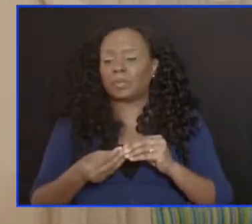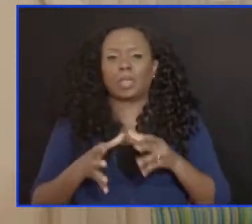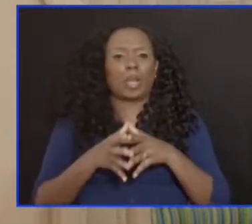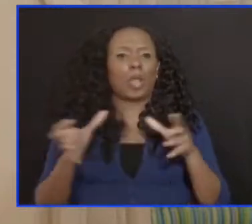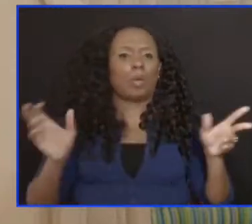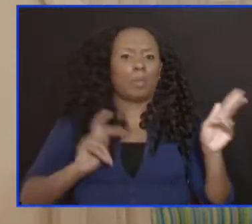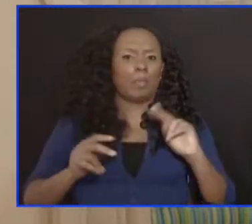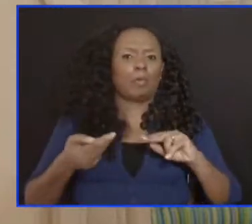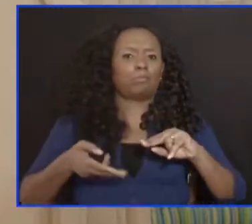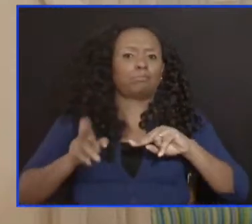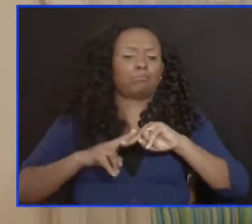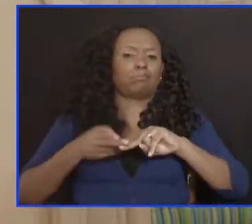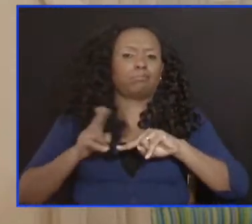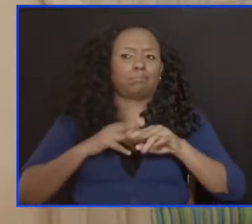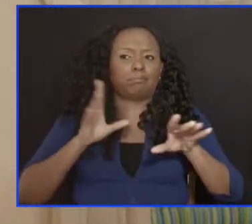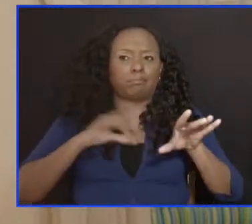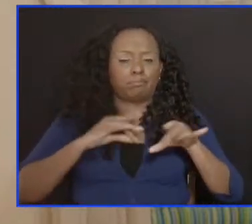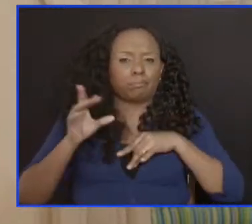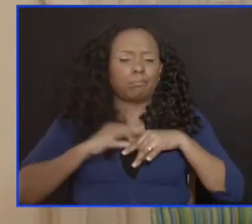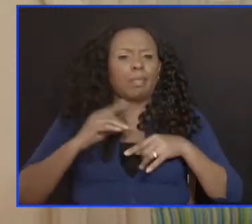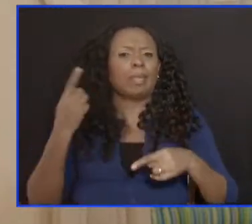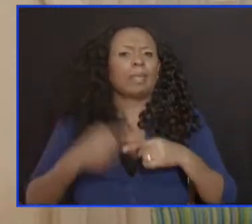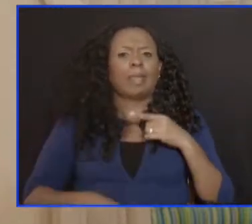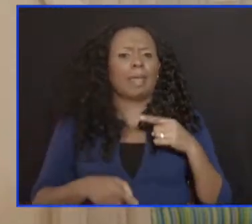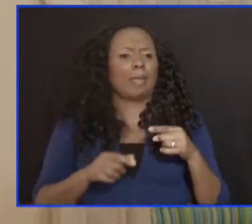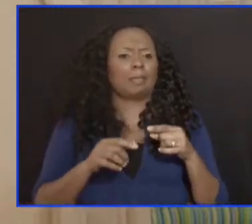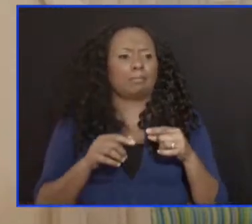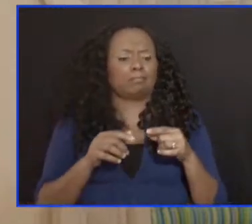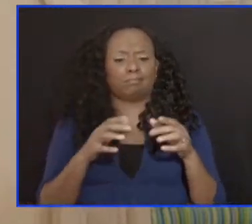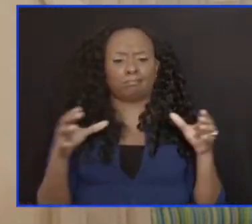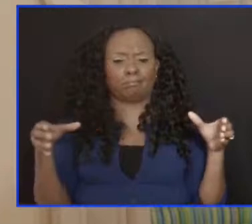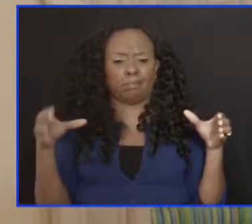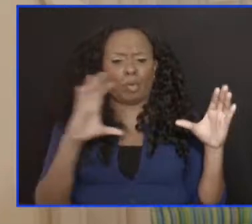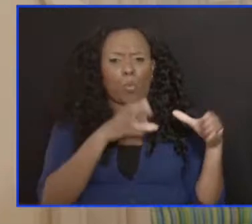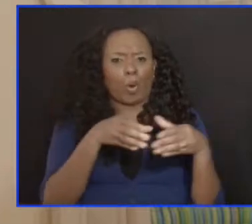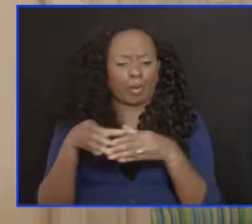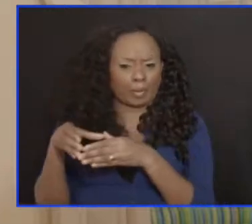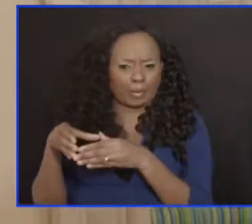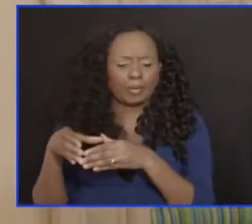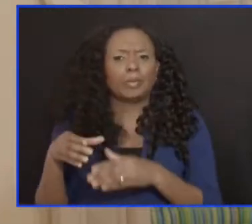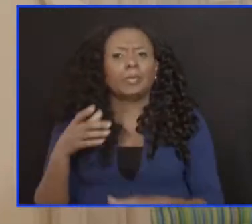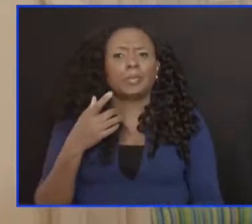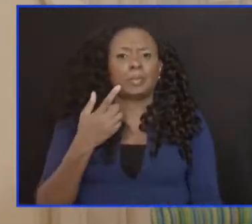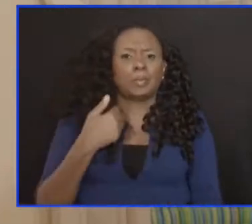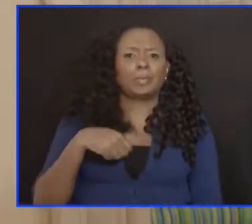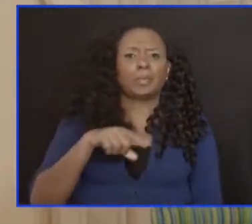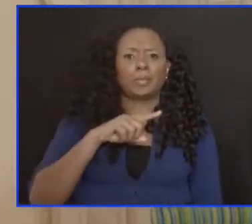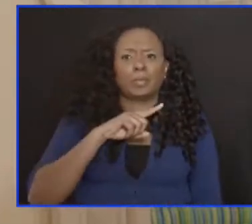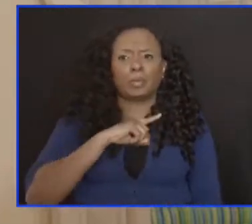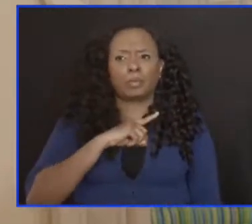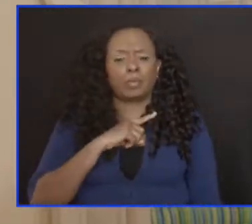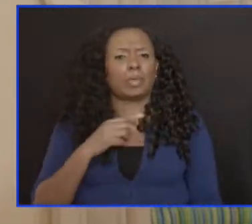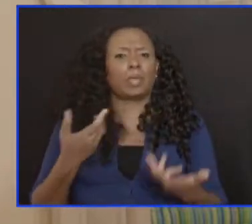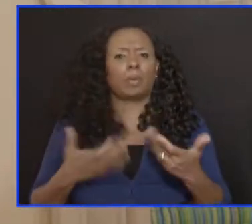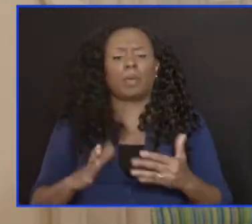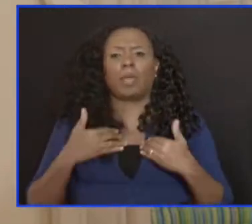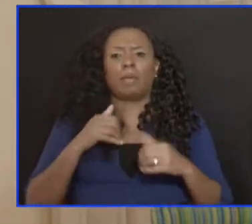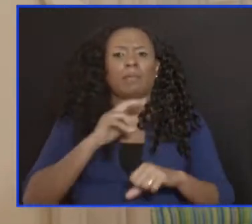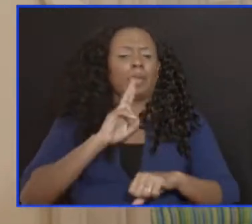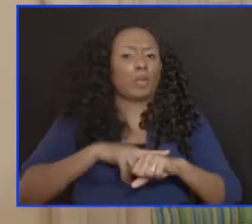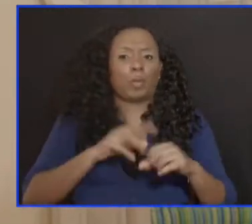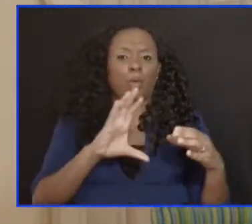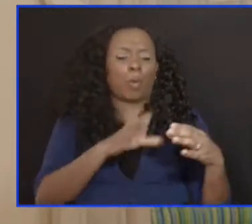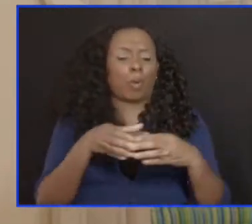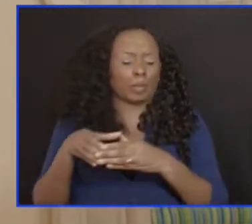we were doing, say, a year ago. So we were very much justified in ending routine quarantine. Please